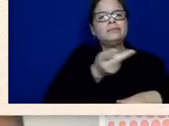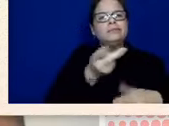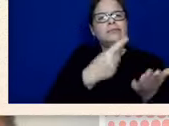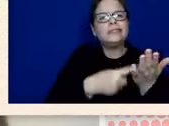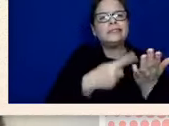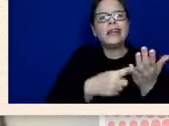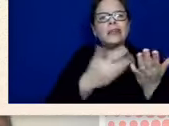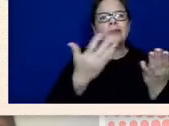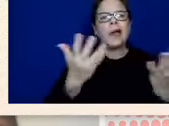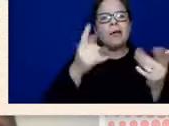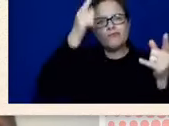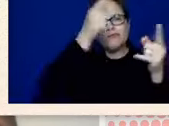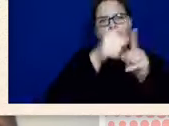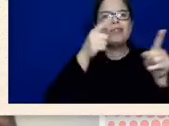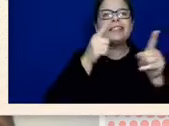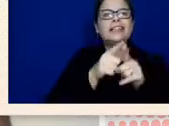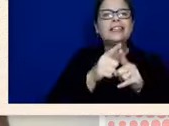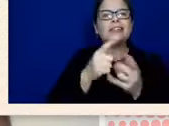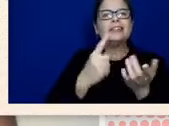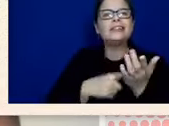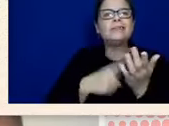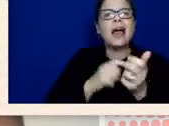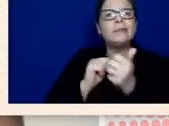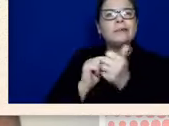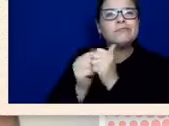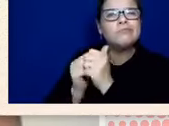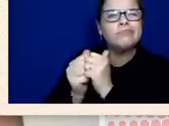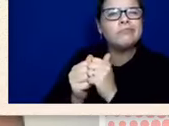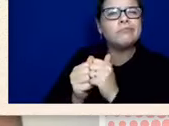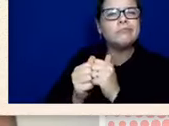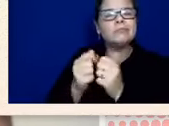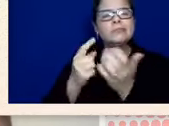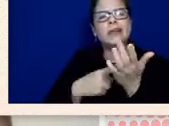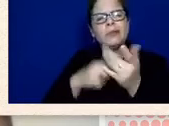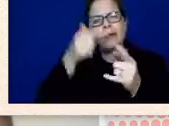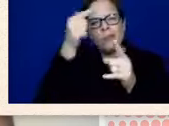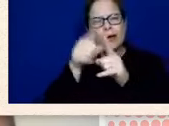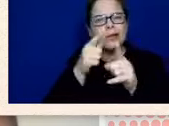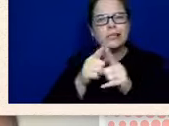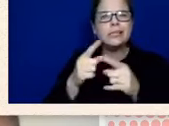that anybody in their household could have that amongst each other.